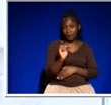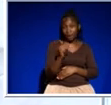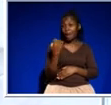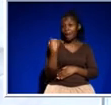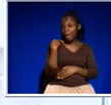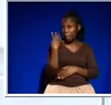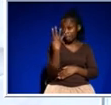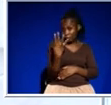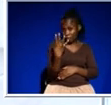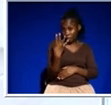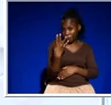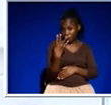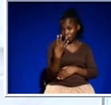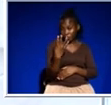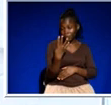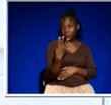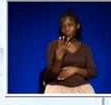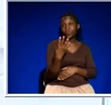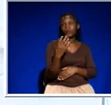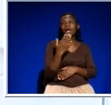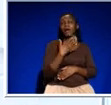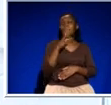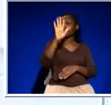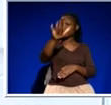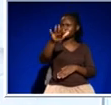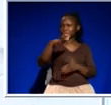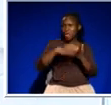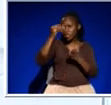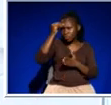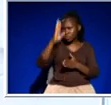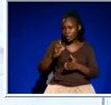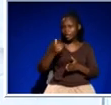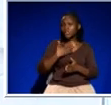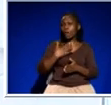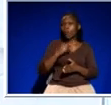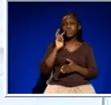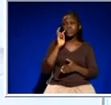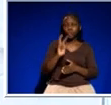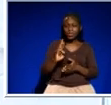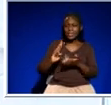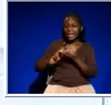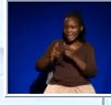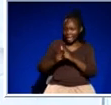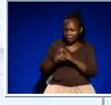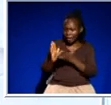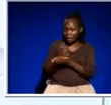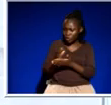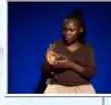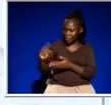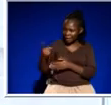Student, I want to show you the relationship between the first three